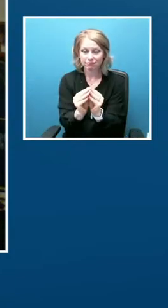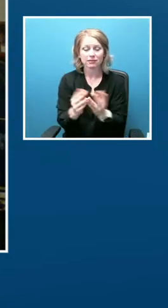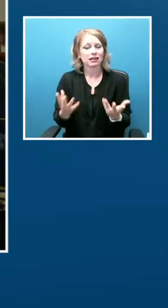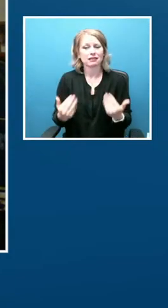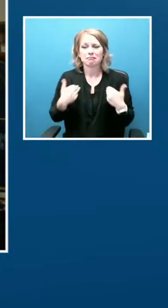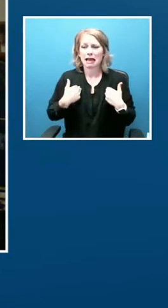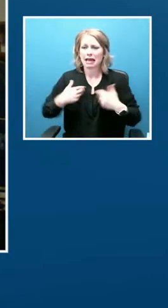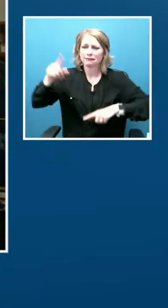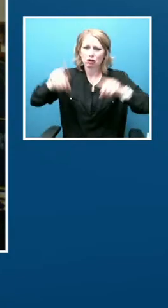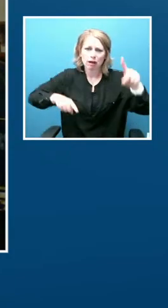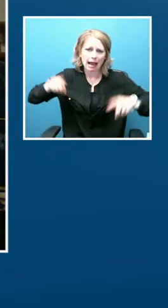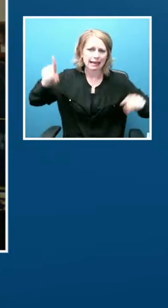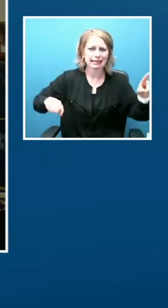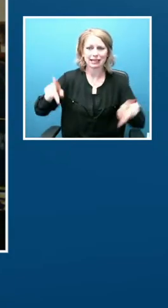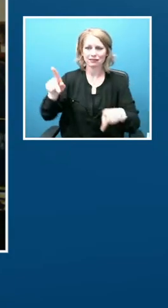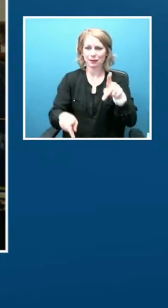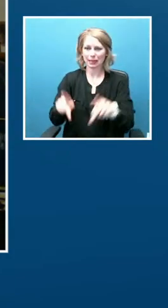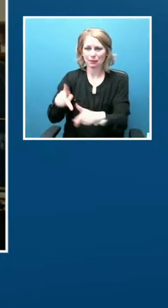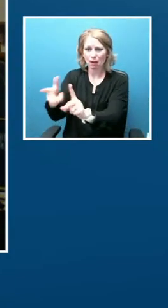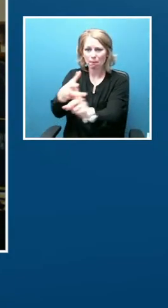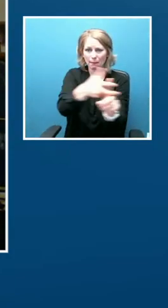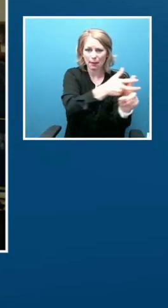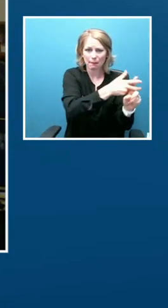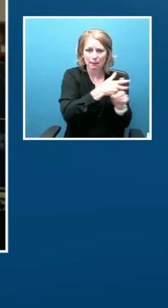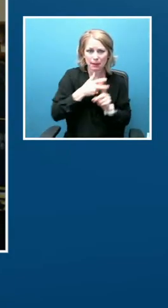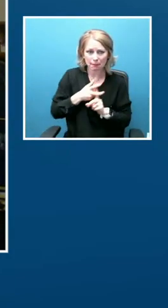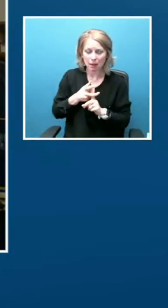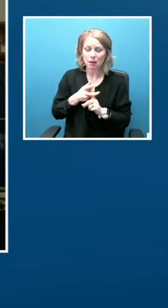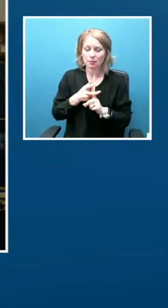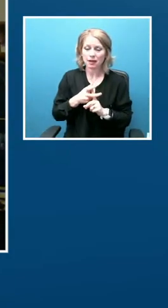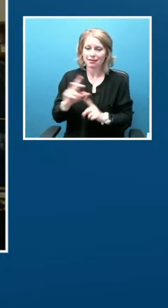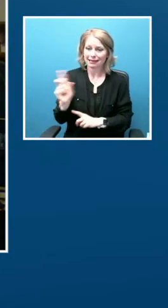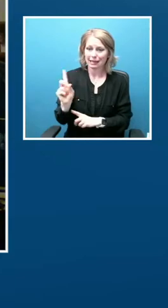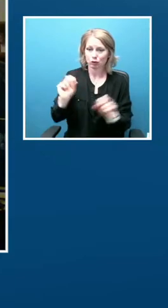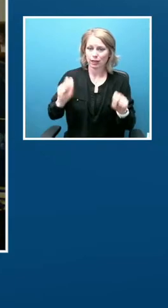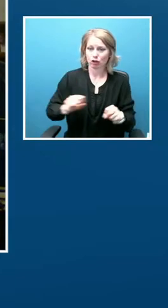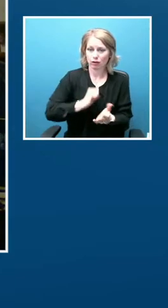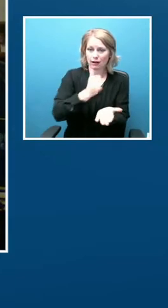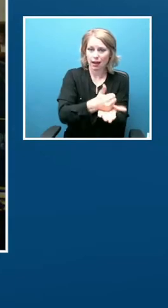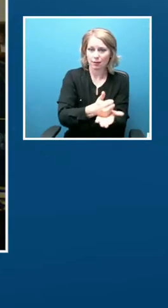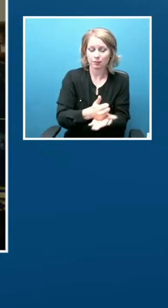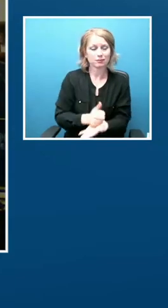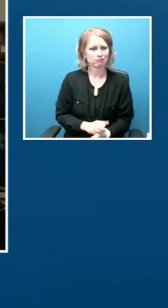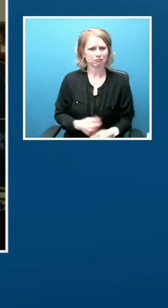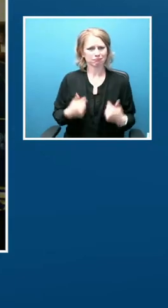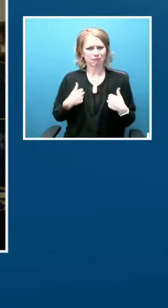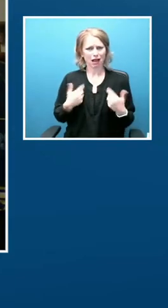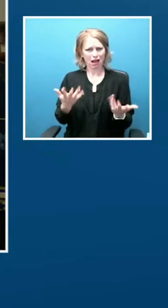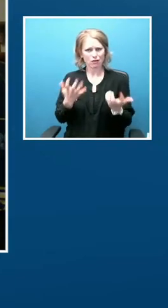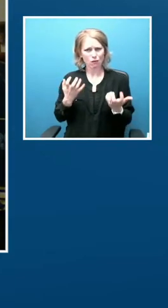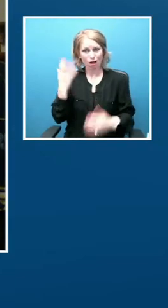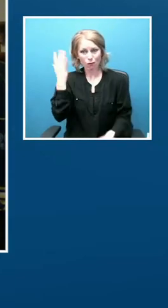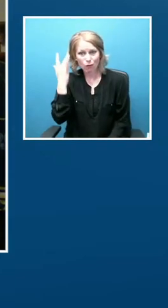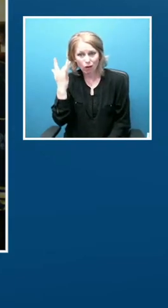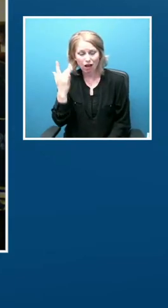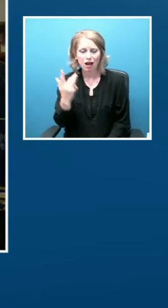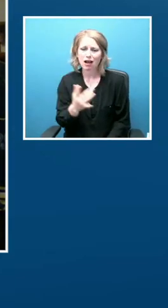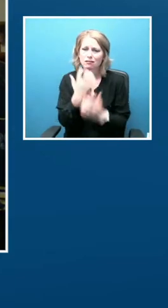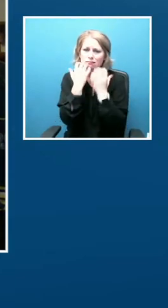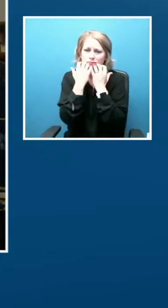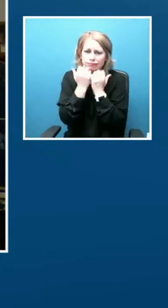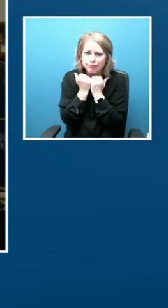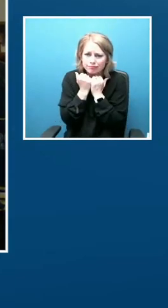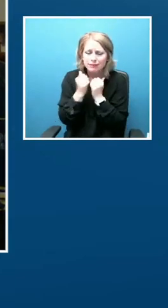talk about ways that the Democratic Party could help. I do what I do because I care deeply about West Virginia